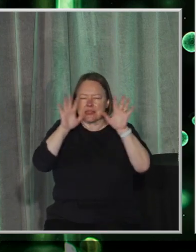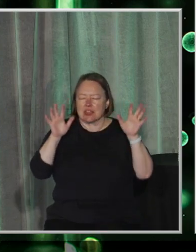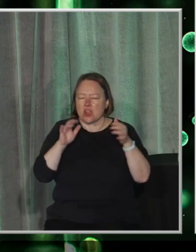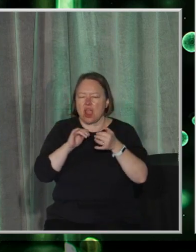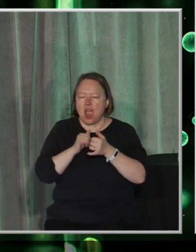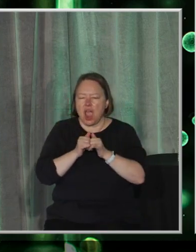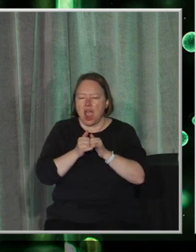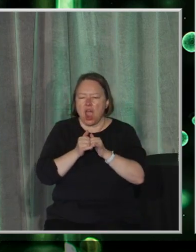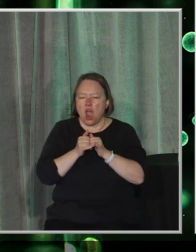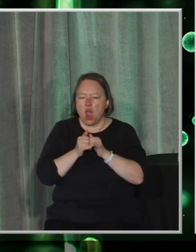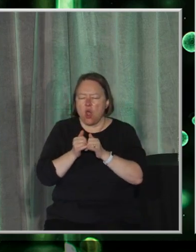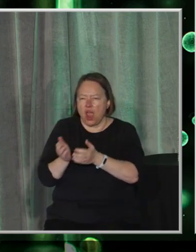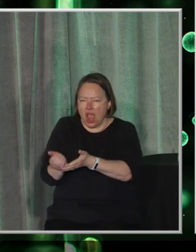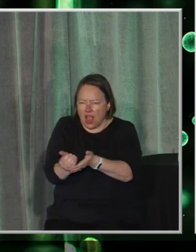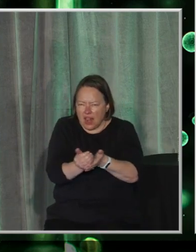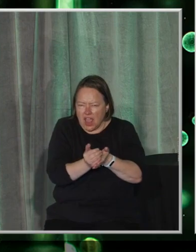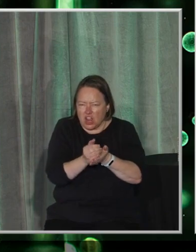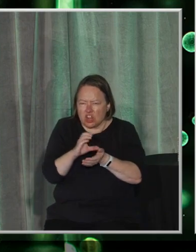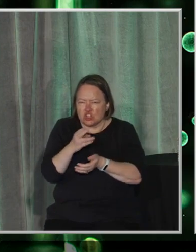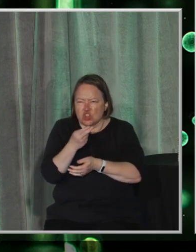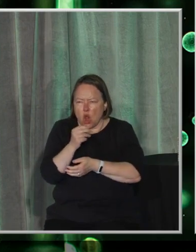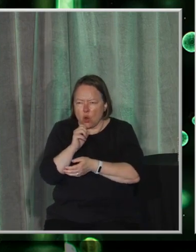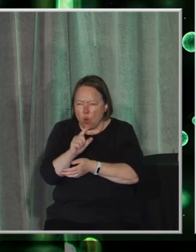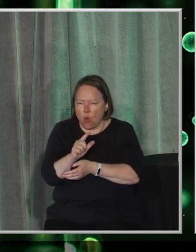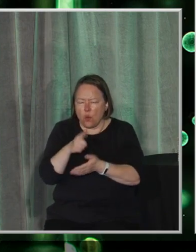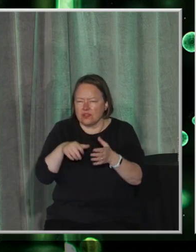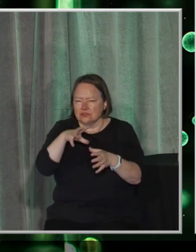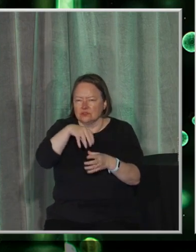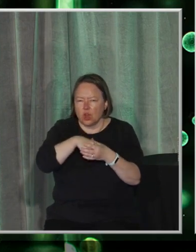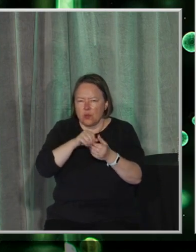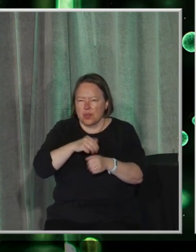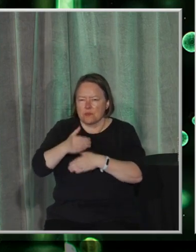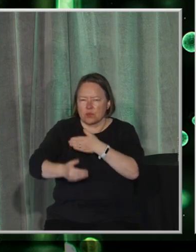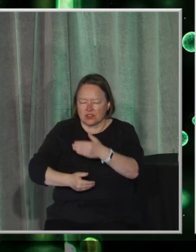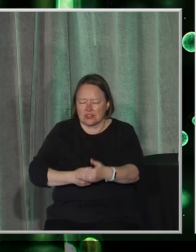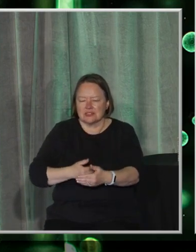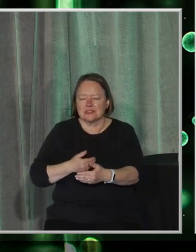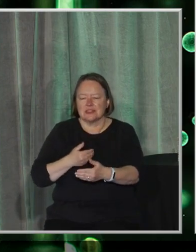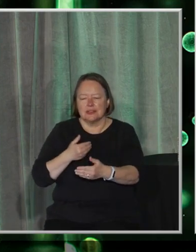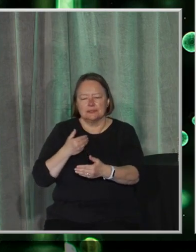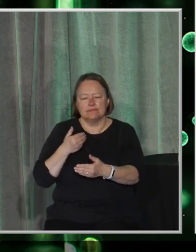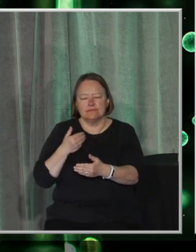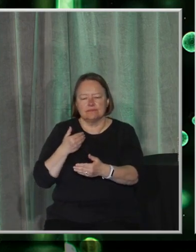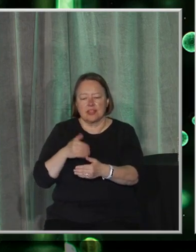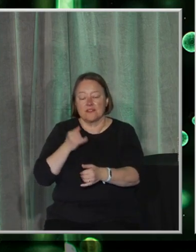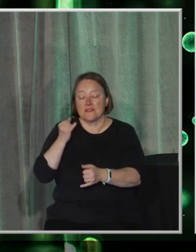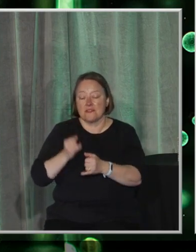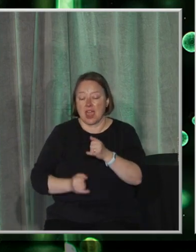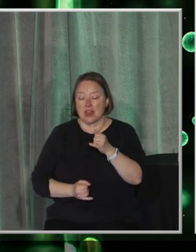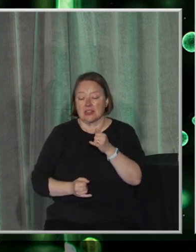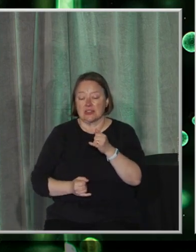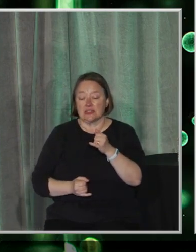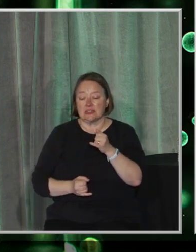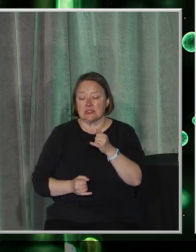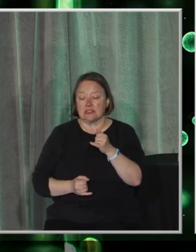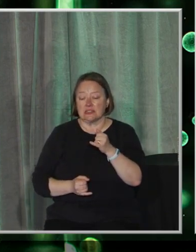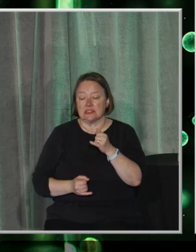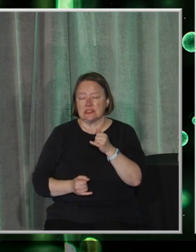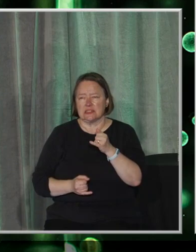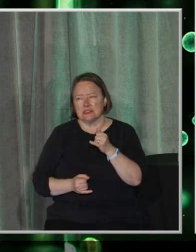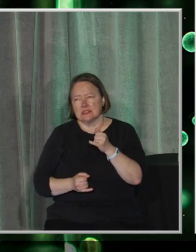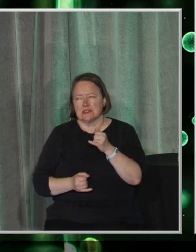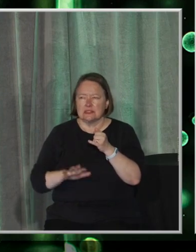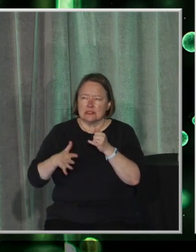they collect the charcoal or what will be involved in that whole process. And finally,